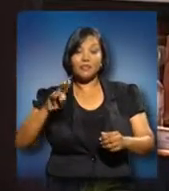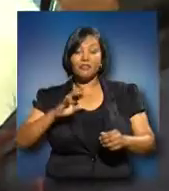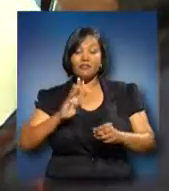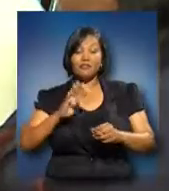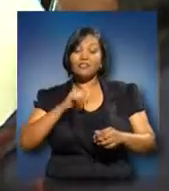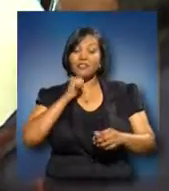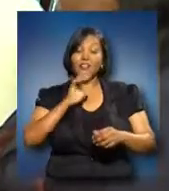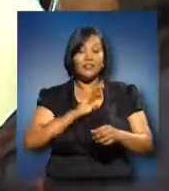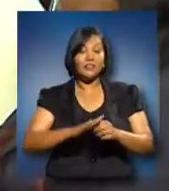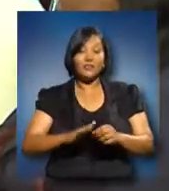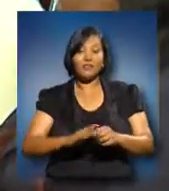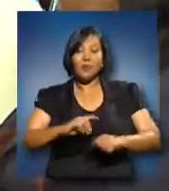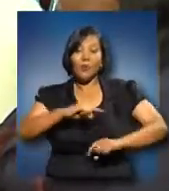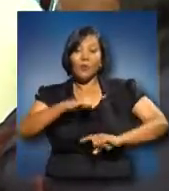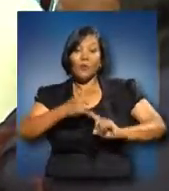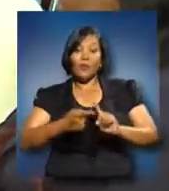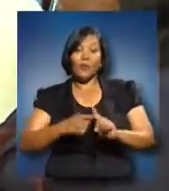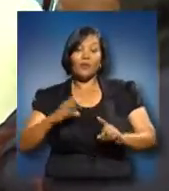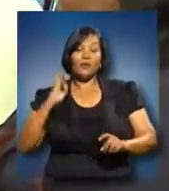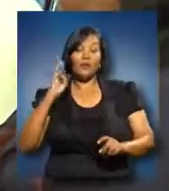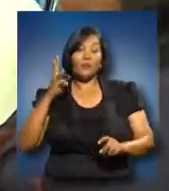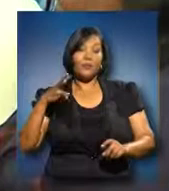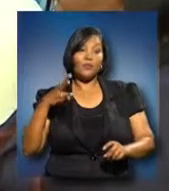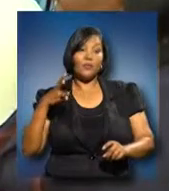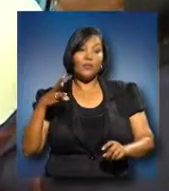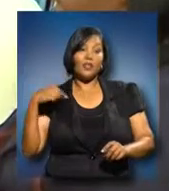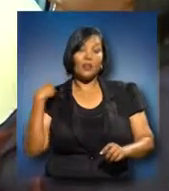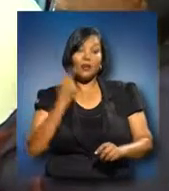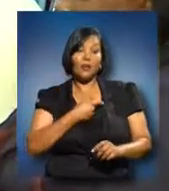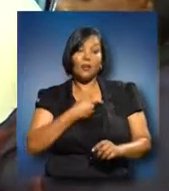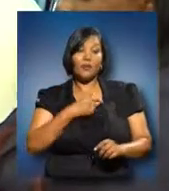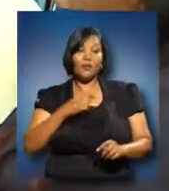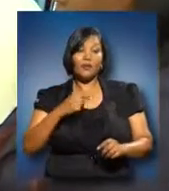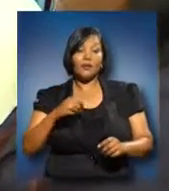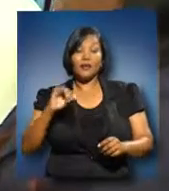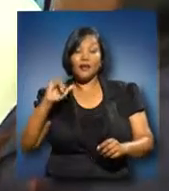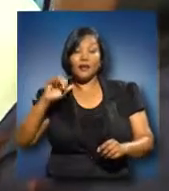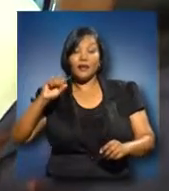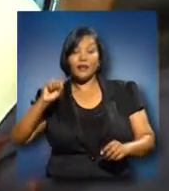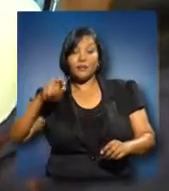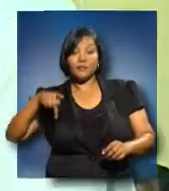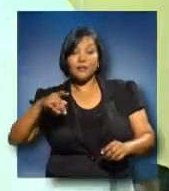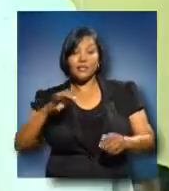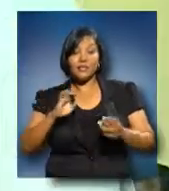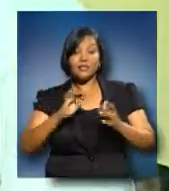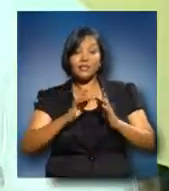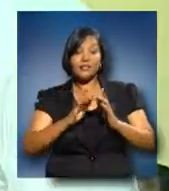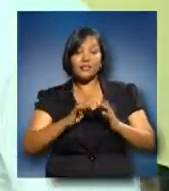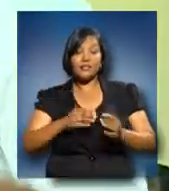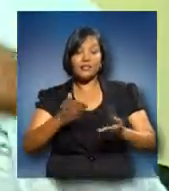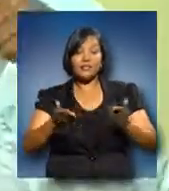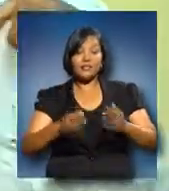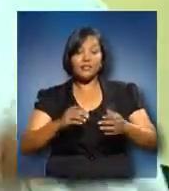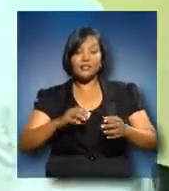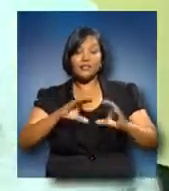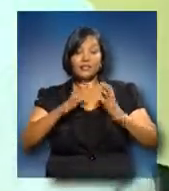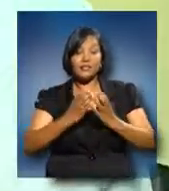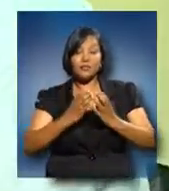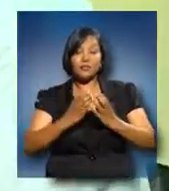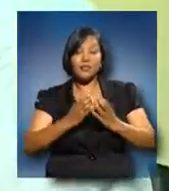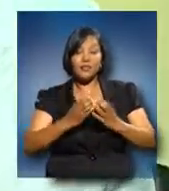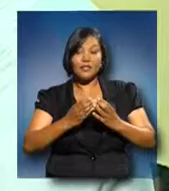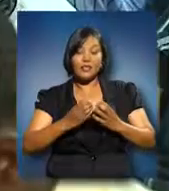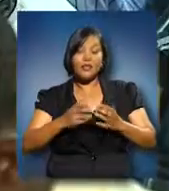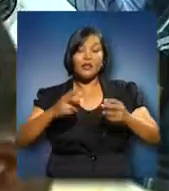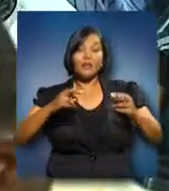enough. When will our internet service providers offer IPv6 addresses? Will our